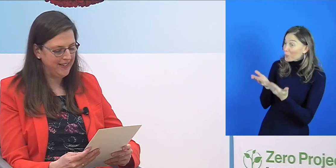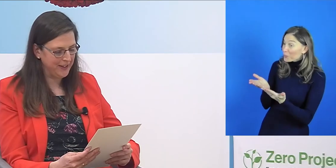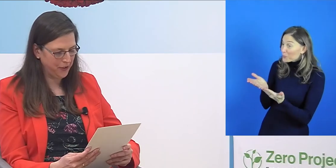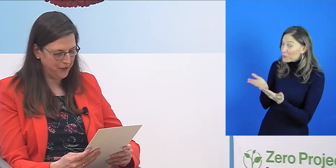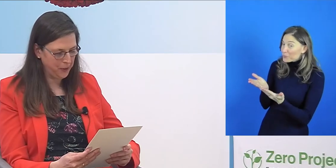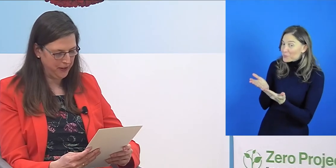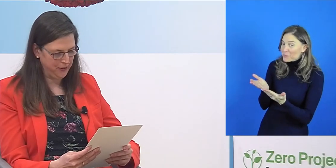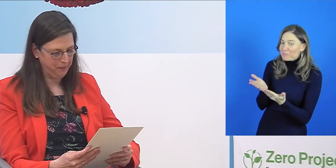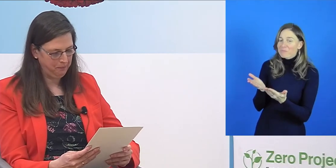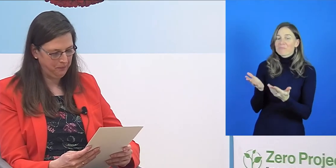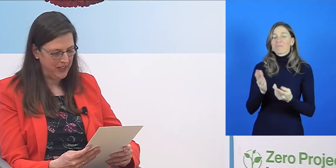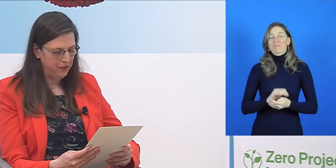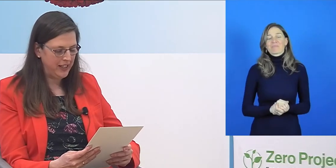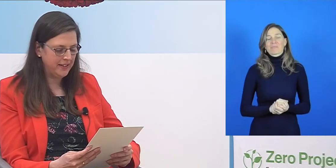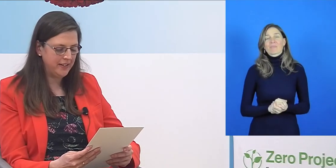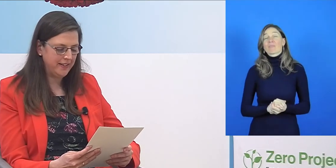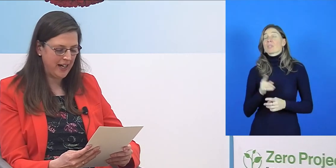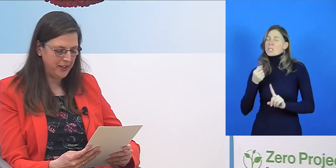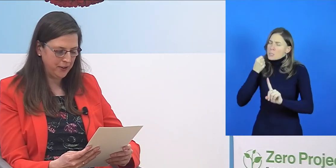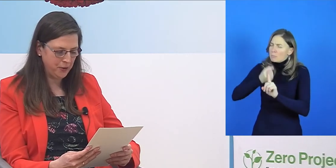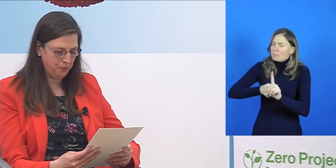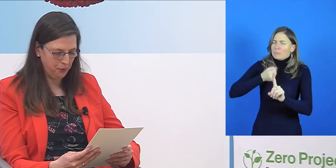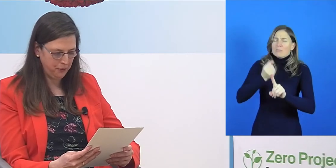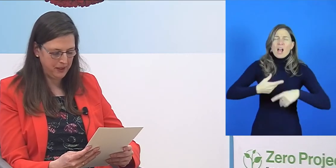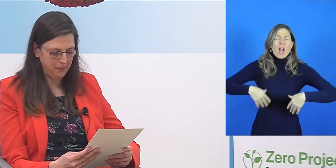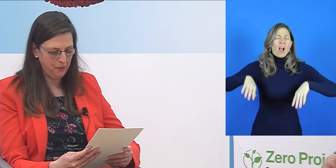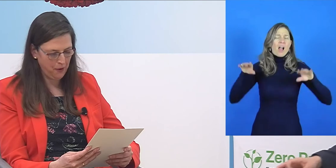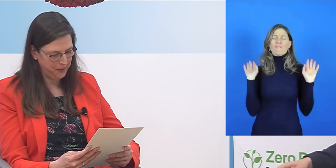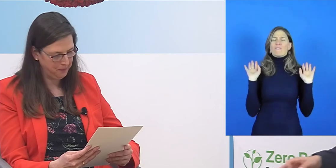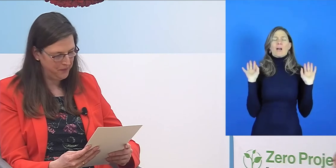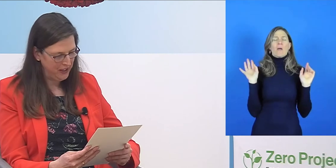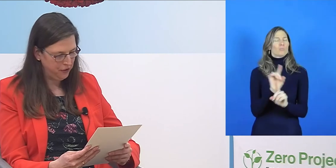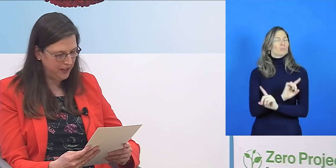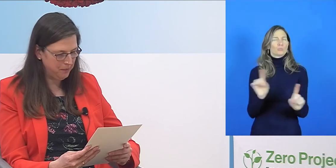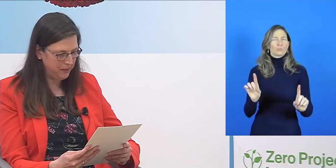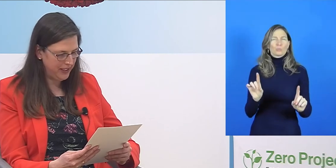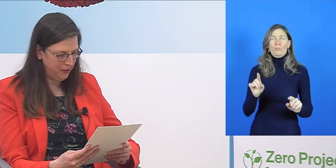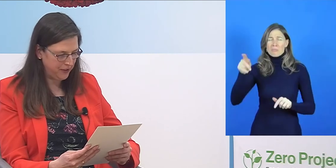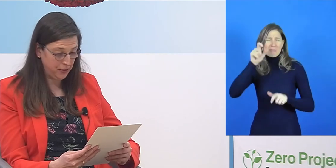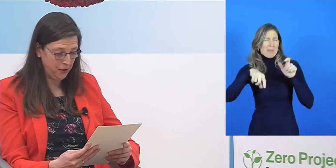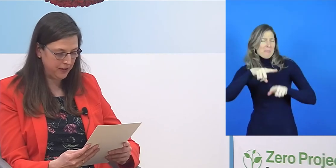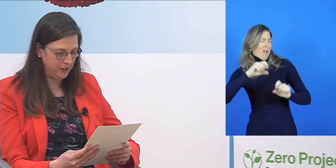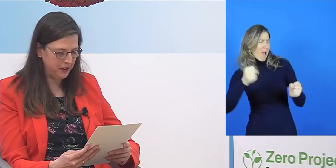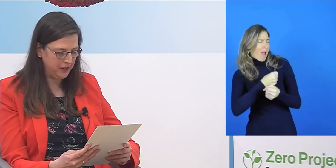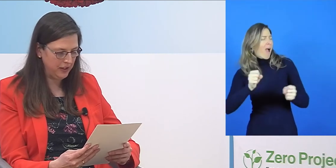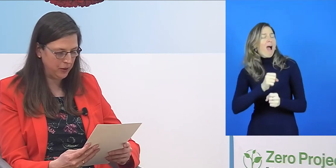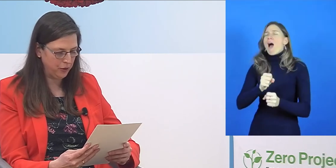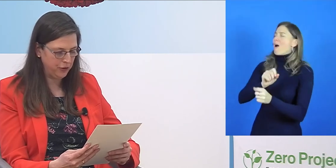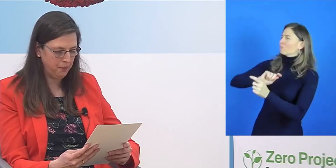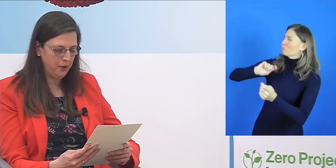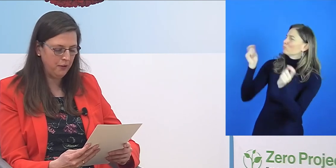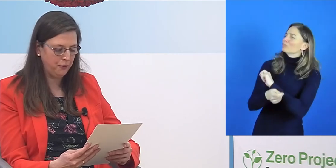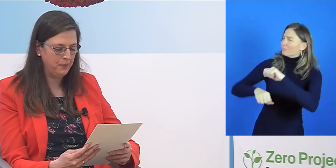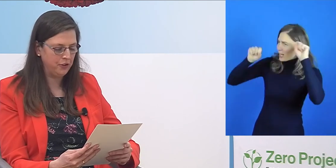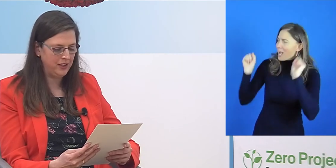She is not a quitter. She had the desire to prove people wrong. She didn't believe that her disability could